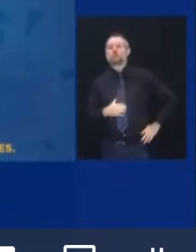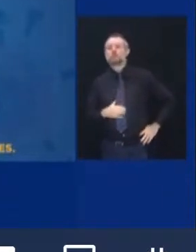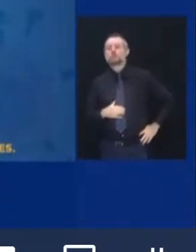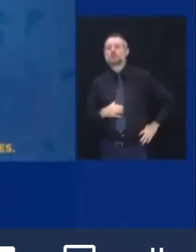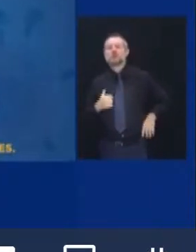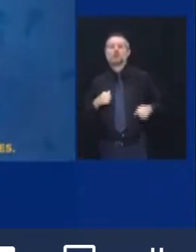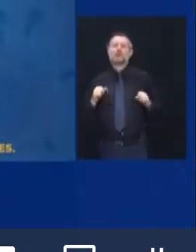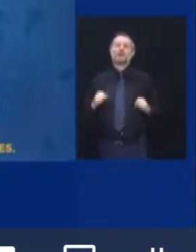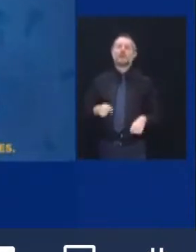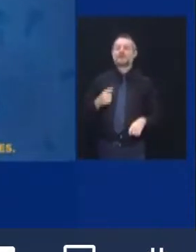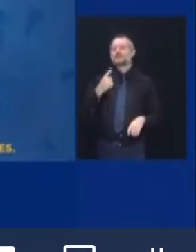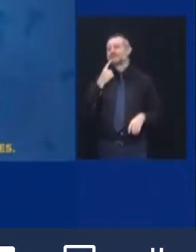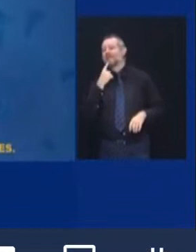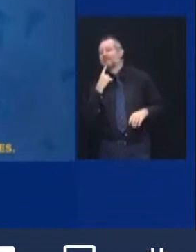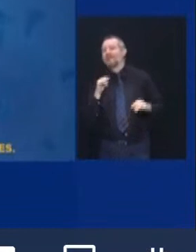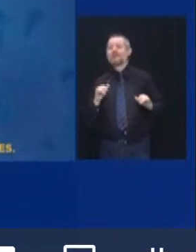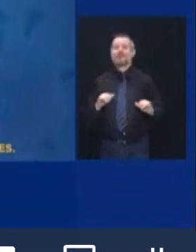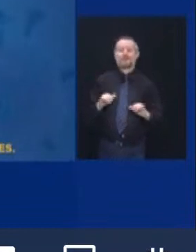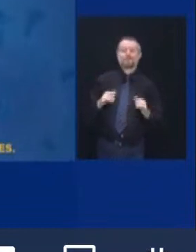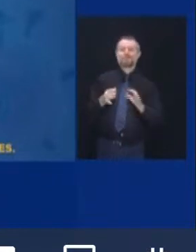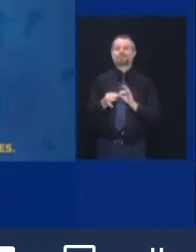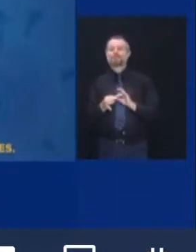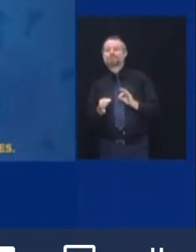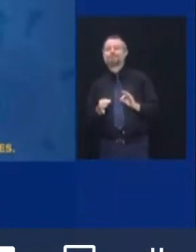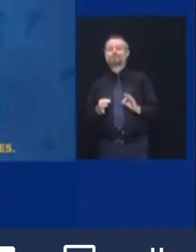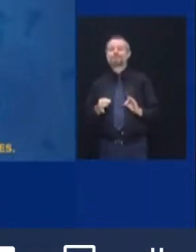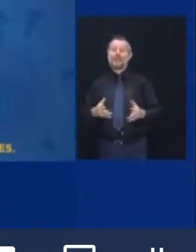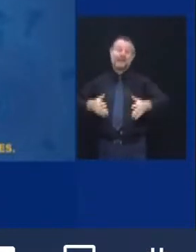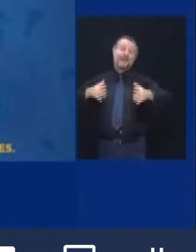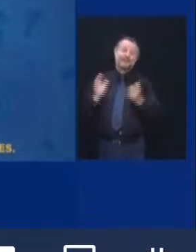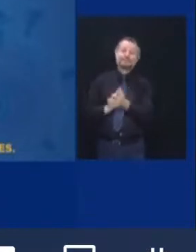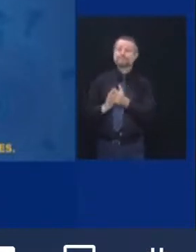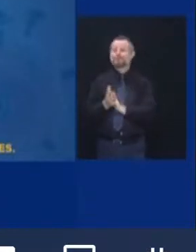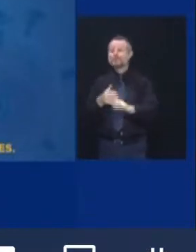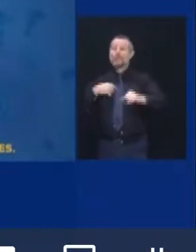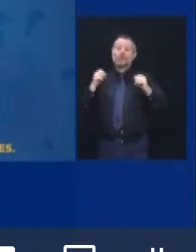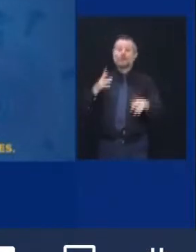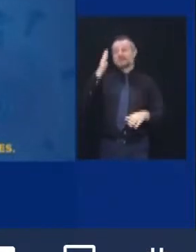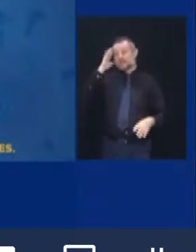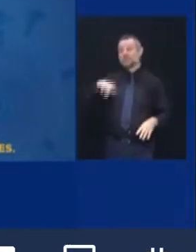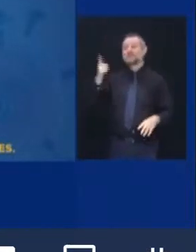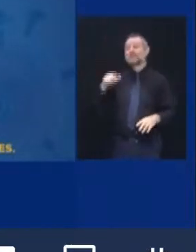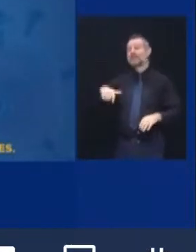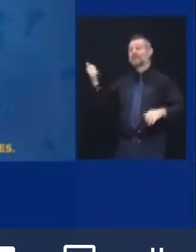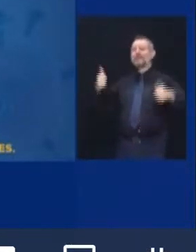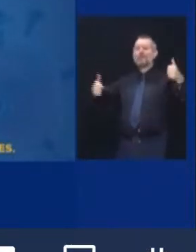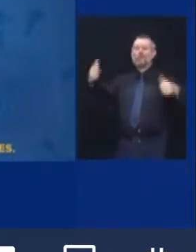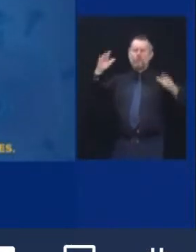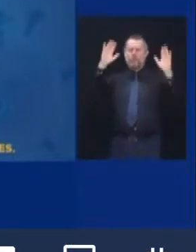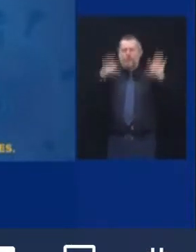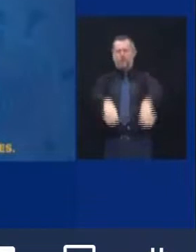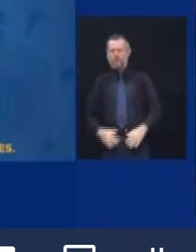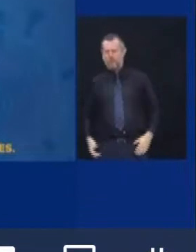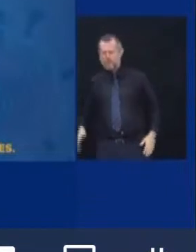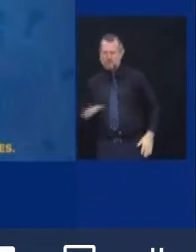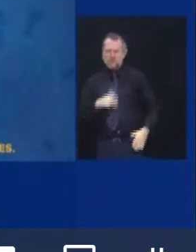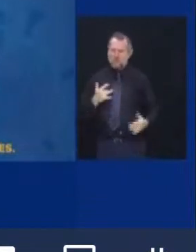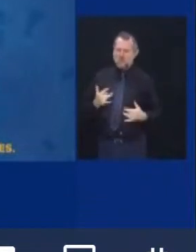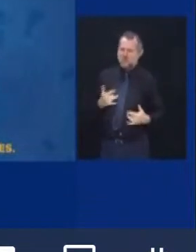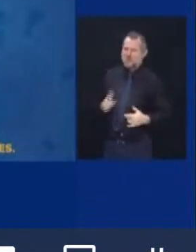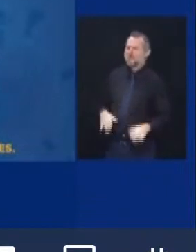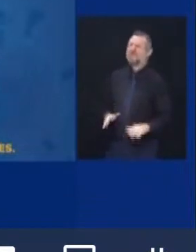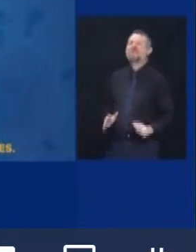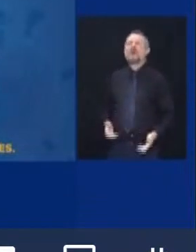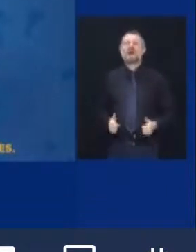I would love to be able to say what some other elected officials say. Don't worry, be happy. Don't